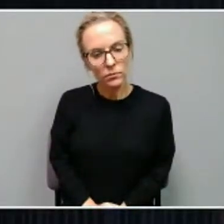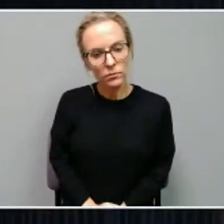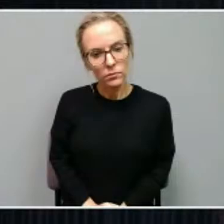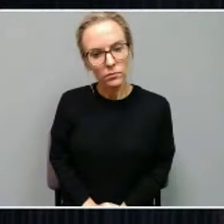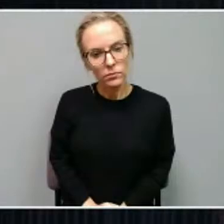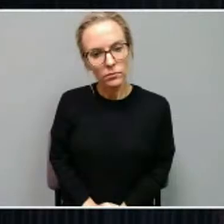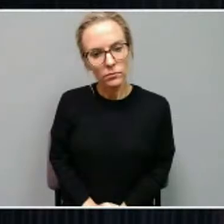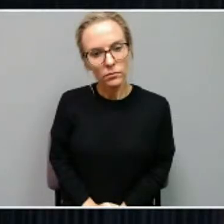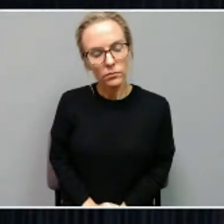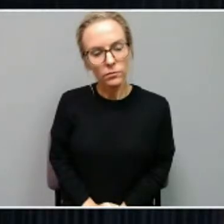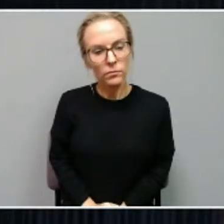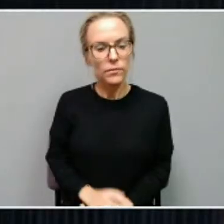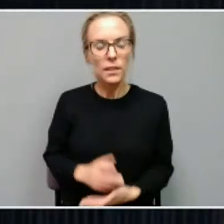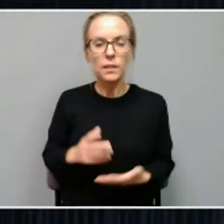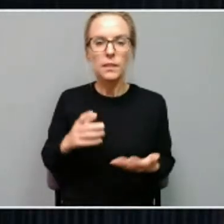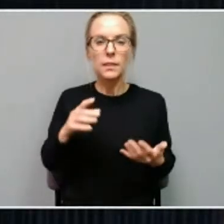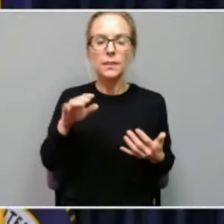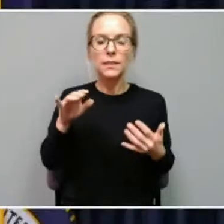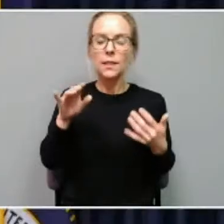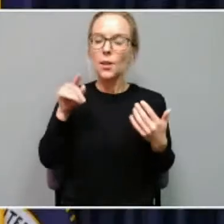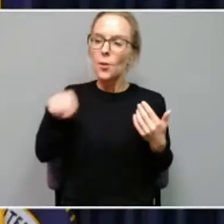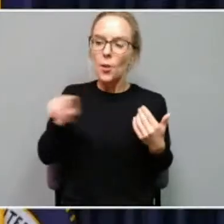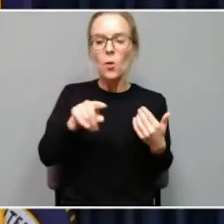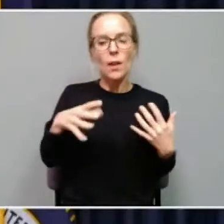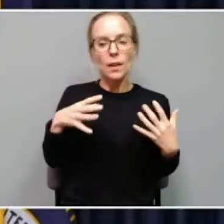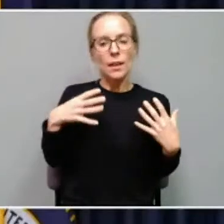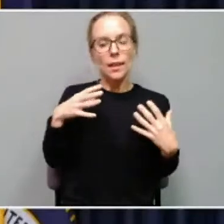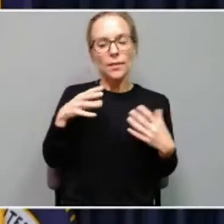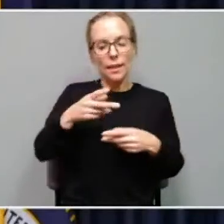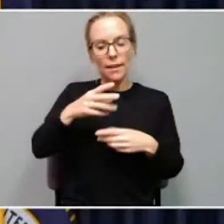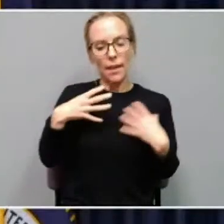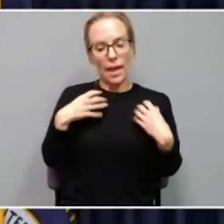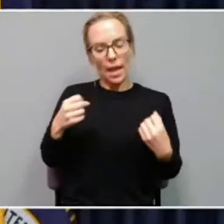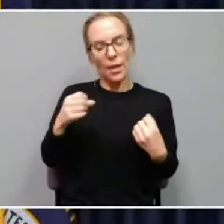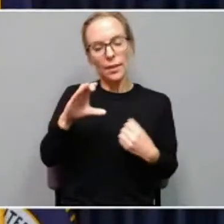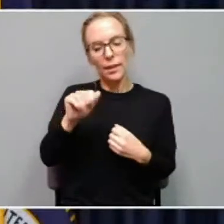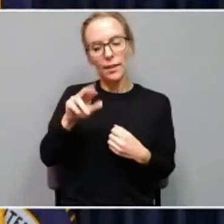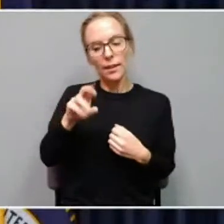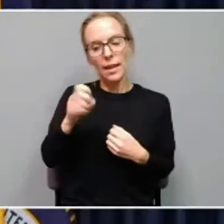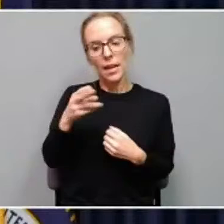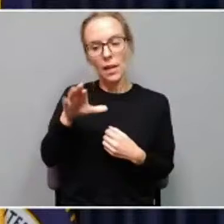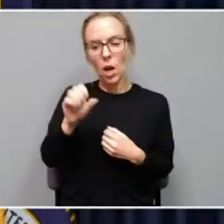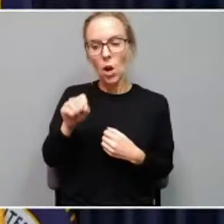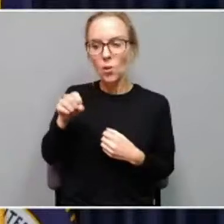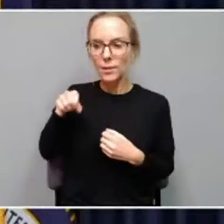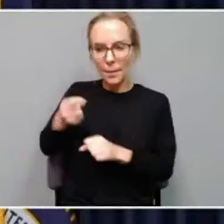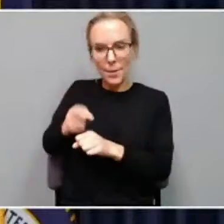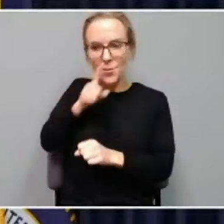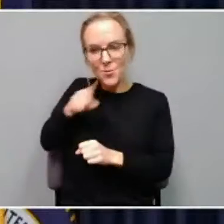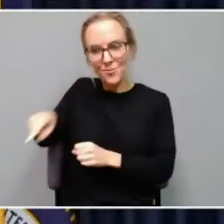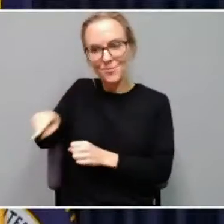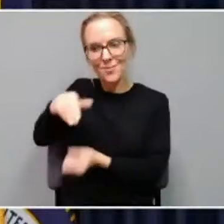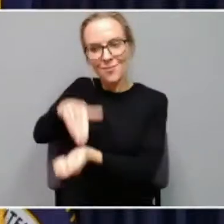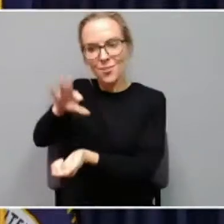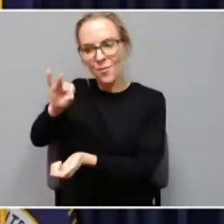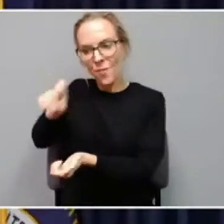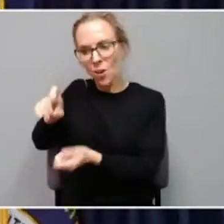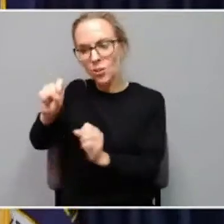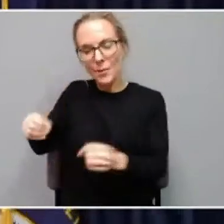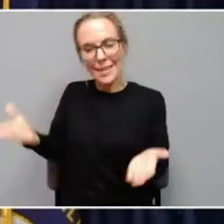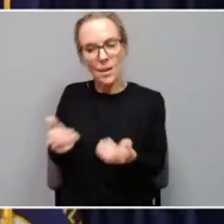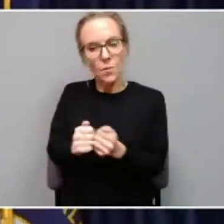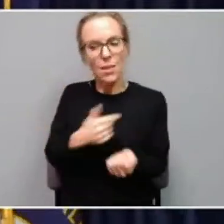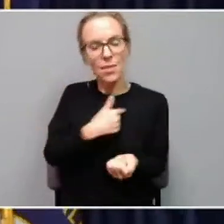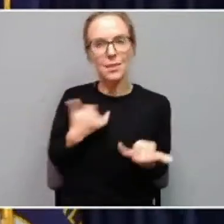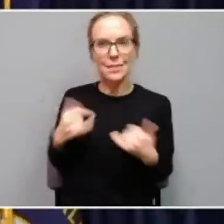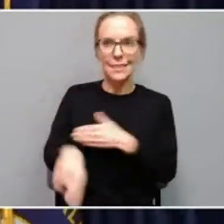It's those same healthcare heroes that made sure that Dr. Fox could be with us here today. We appreciate